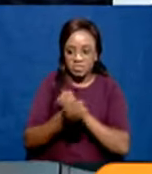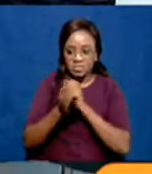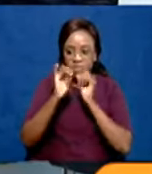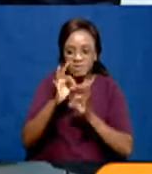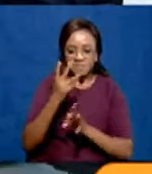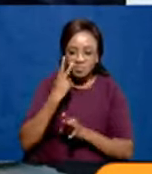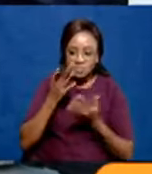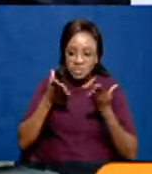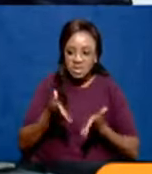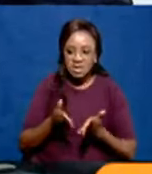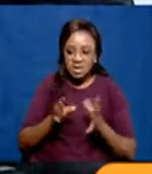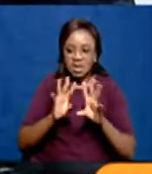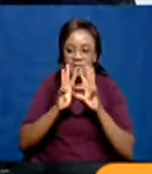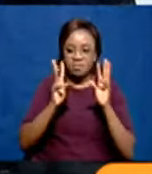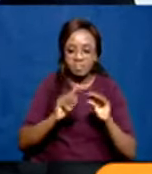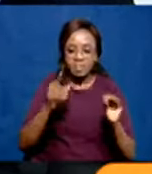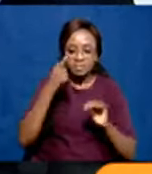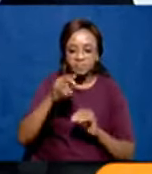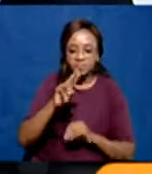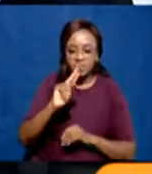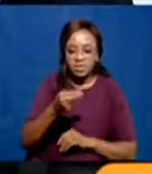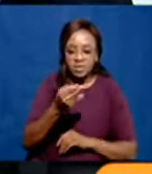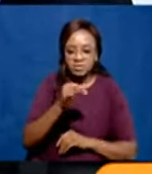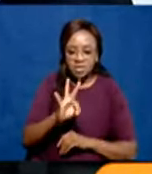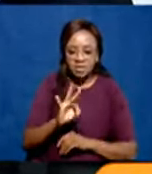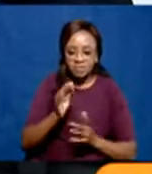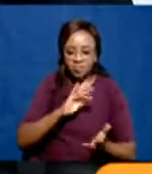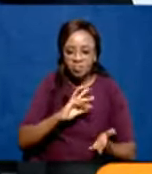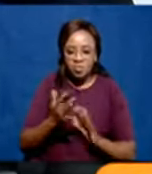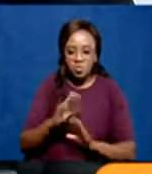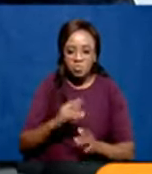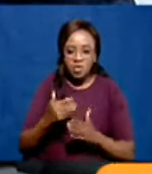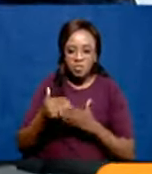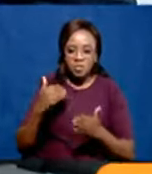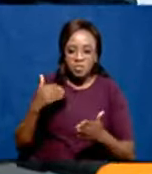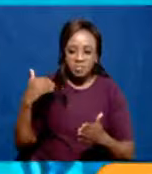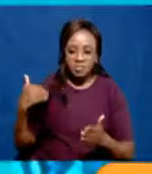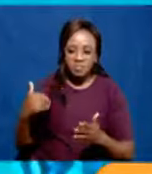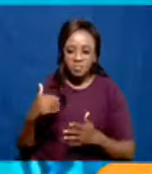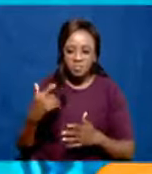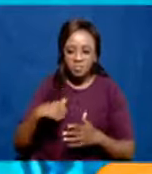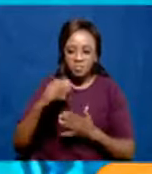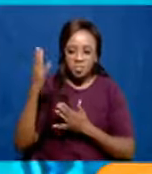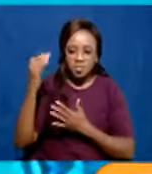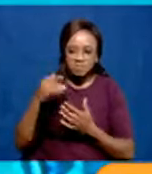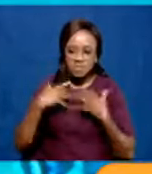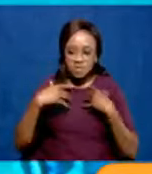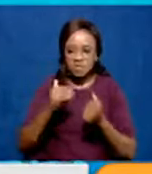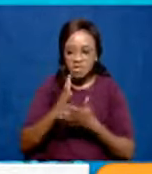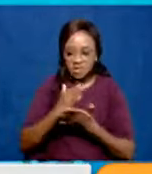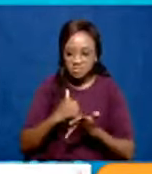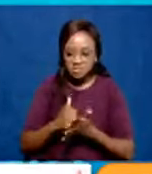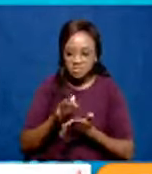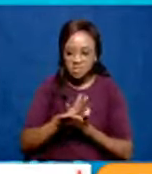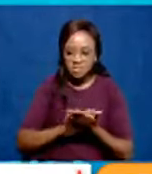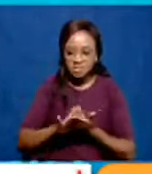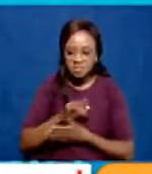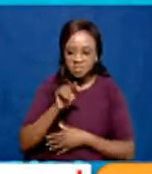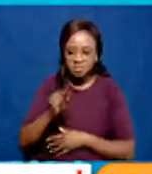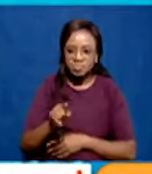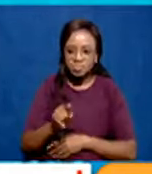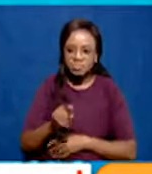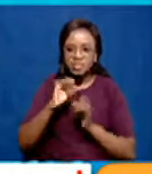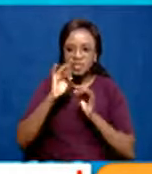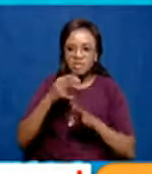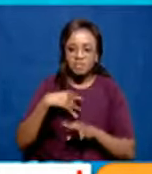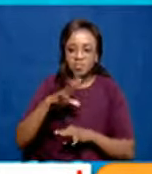NHIF, all right, compared to the per capita financial inflows that we expect into the health sector based on this. For example, if we take NHIF